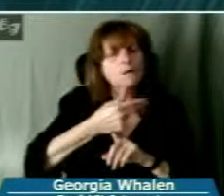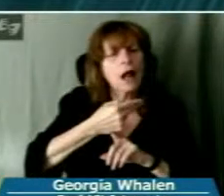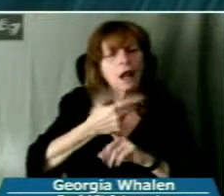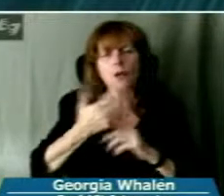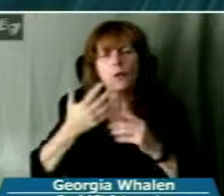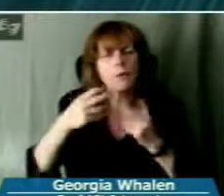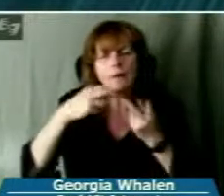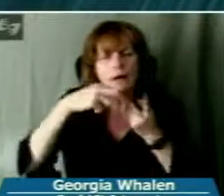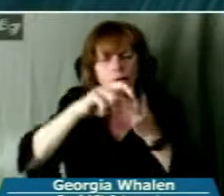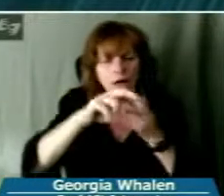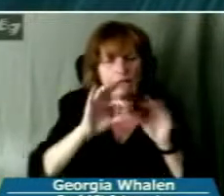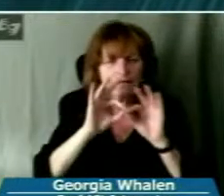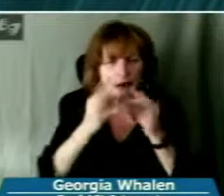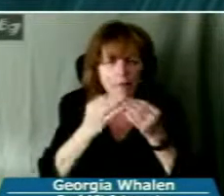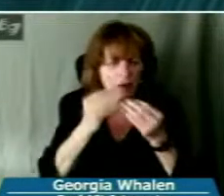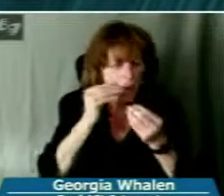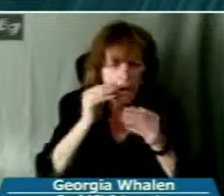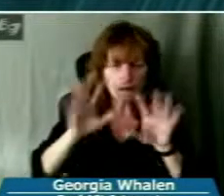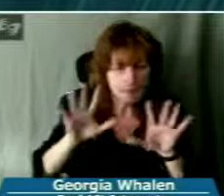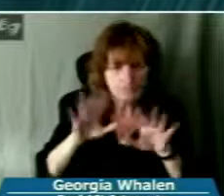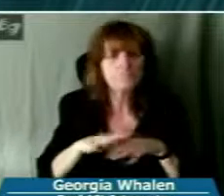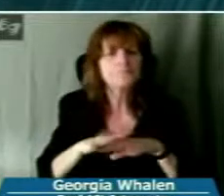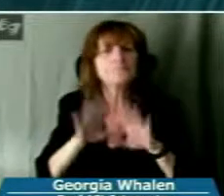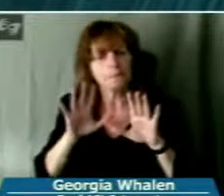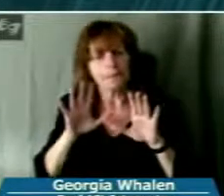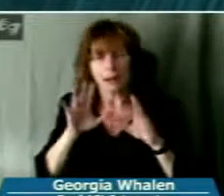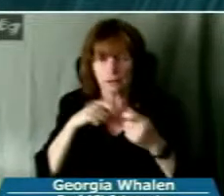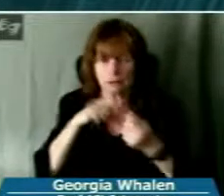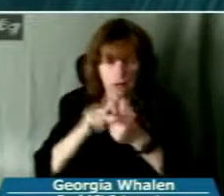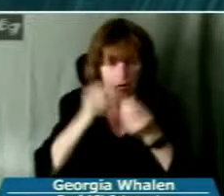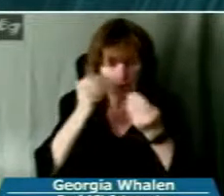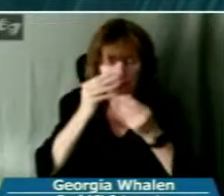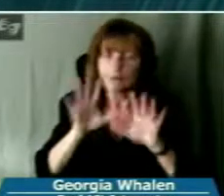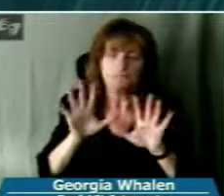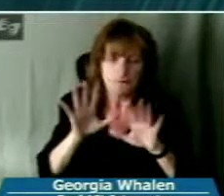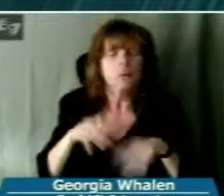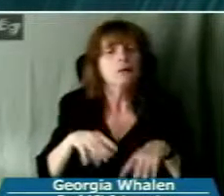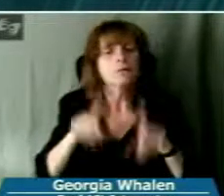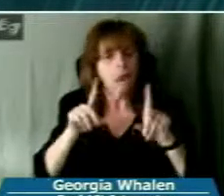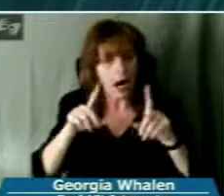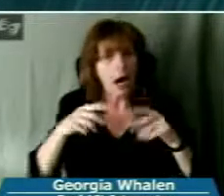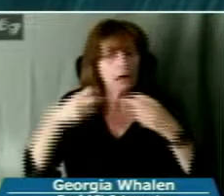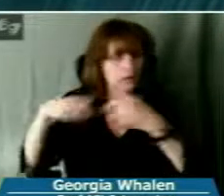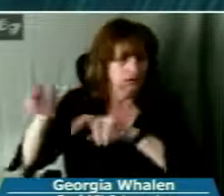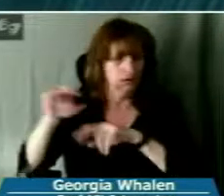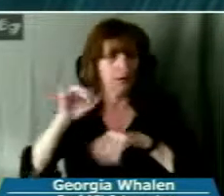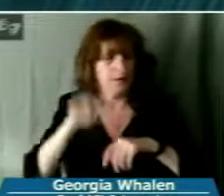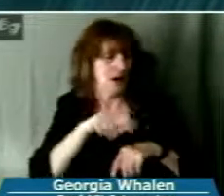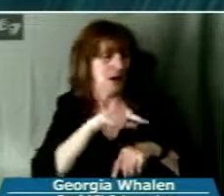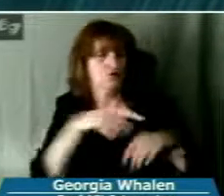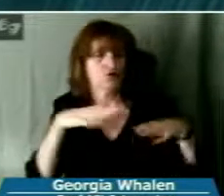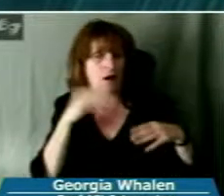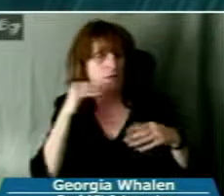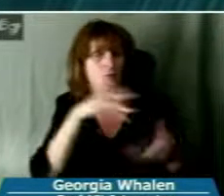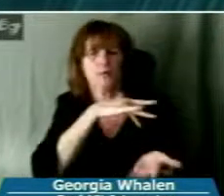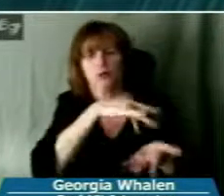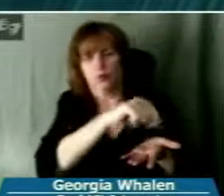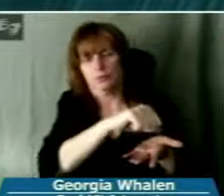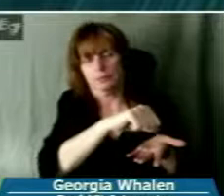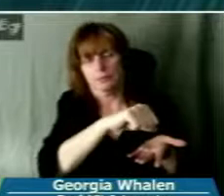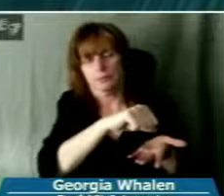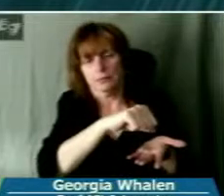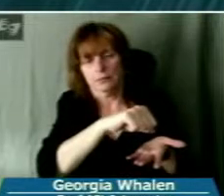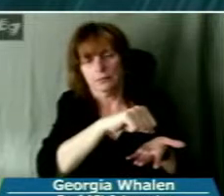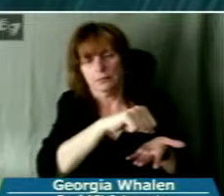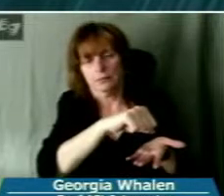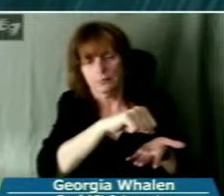members. I don't have the absolute information on that, but the vast majority went to our two healthcare facilities or hospitals